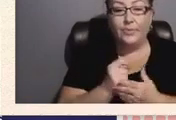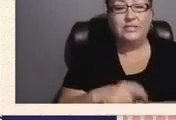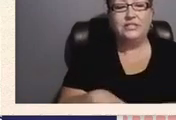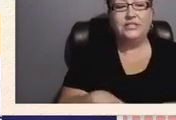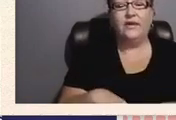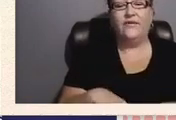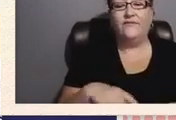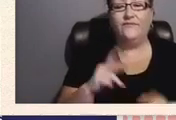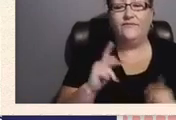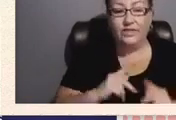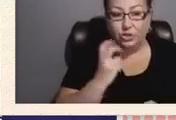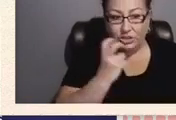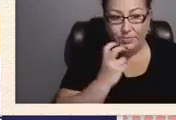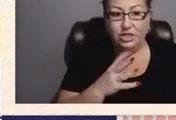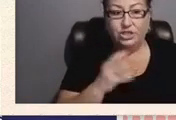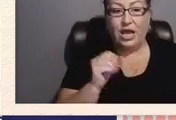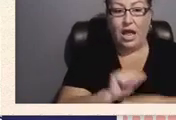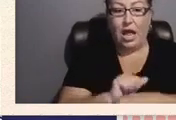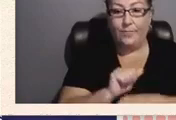psychiatric social workers.